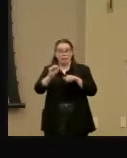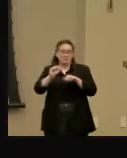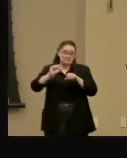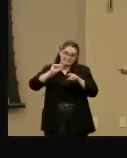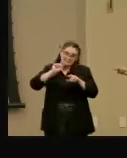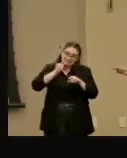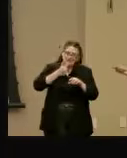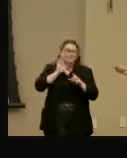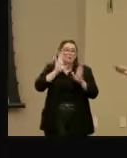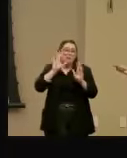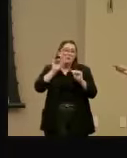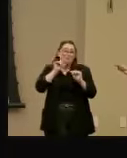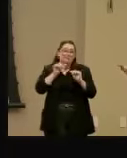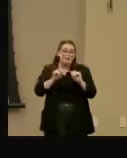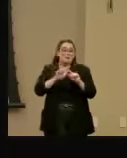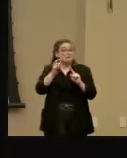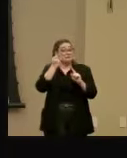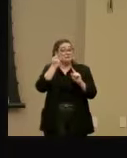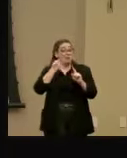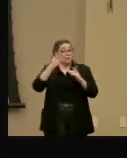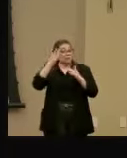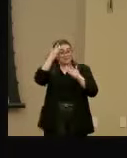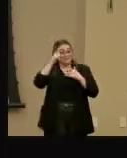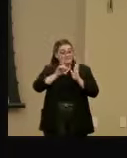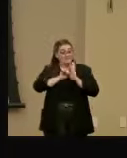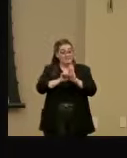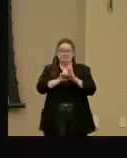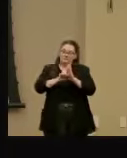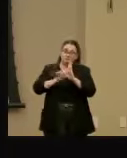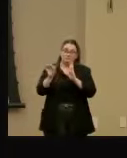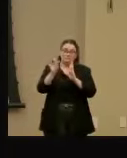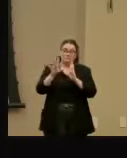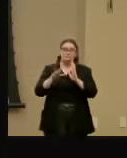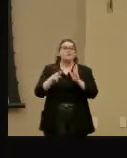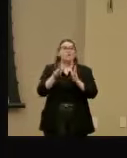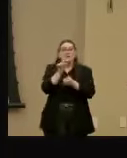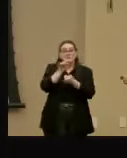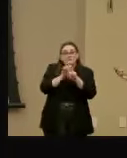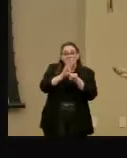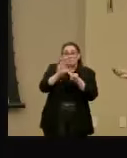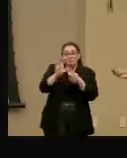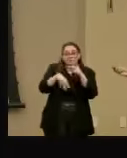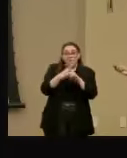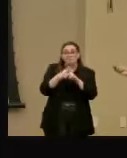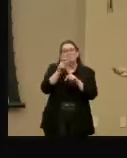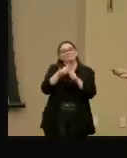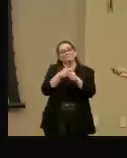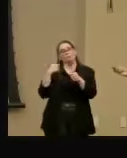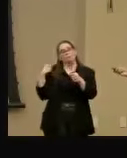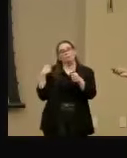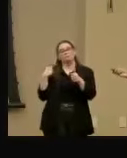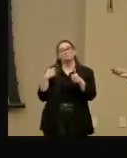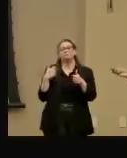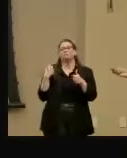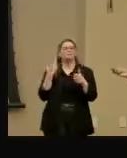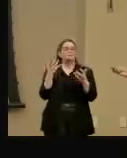rip-roaring, hopefully not, but really rip-roaring lupus? And there are very specific types of birth control you should avoid. And essentially,